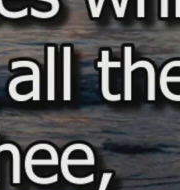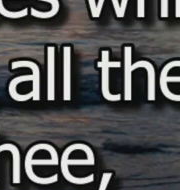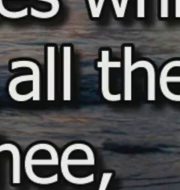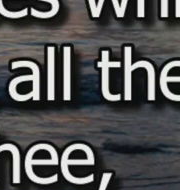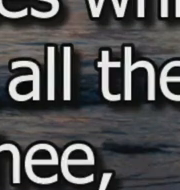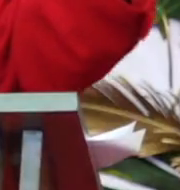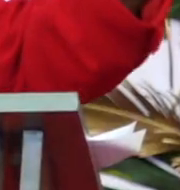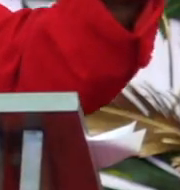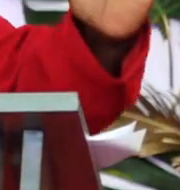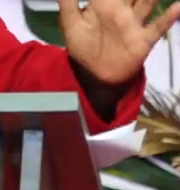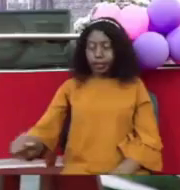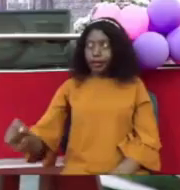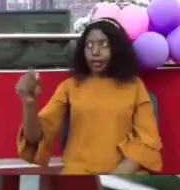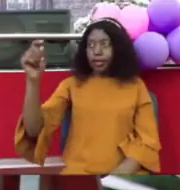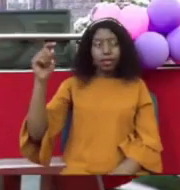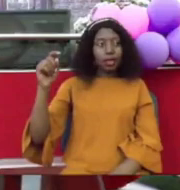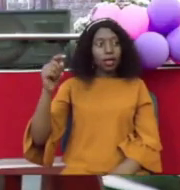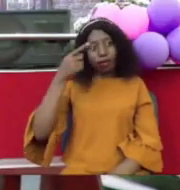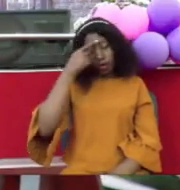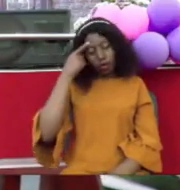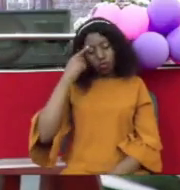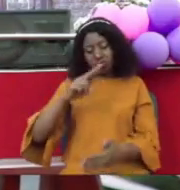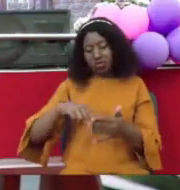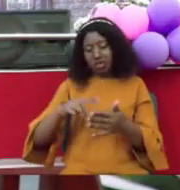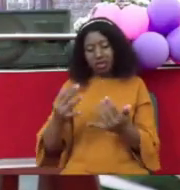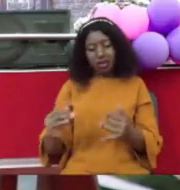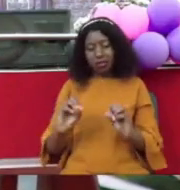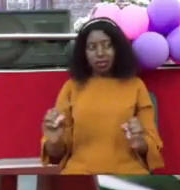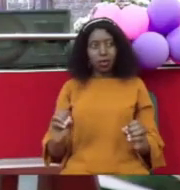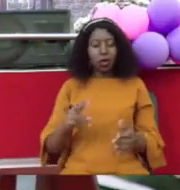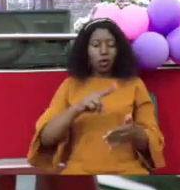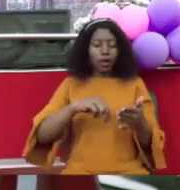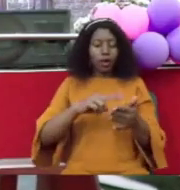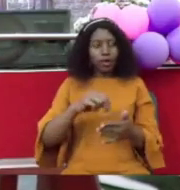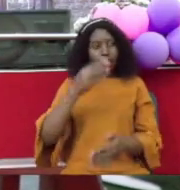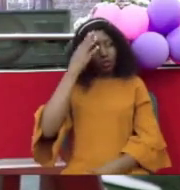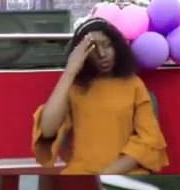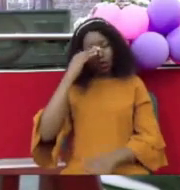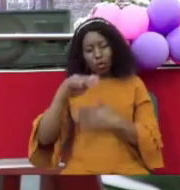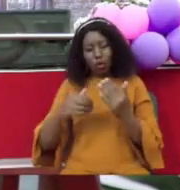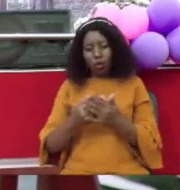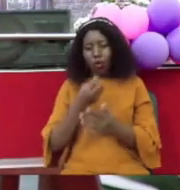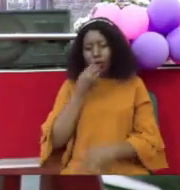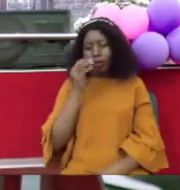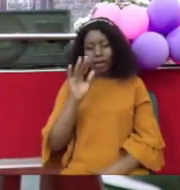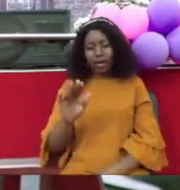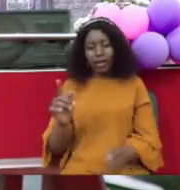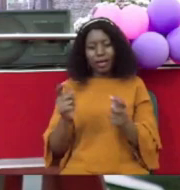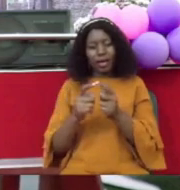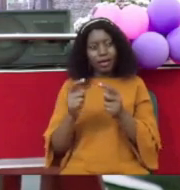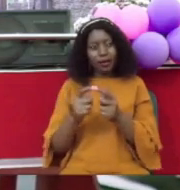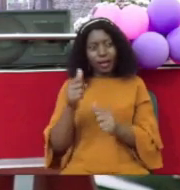15 to 68. Just read that to know all the curses, all the pains that Jesus Christ redeemed us from.